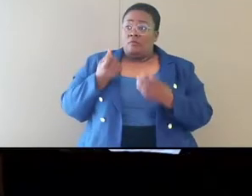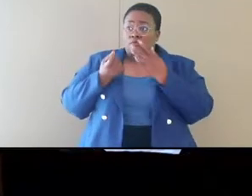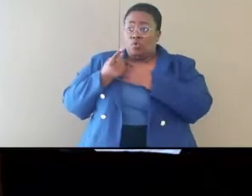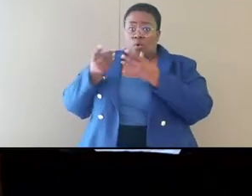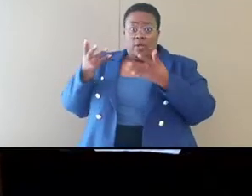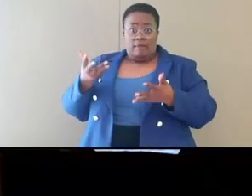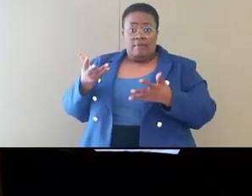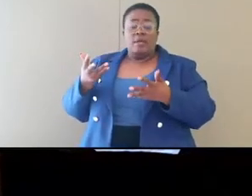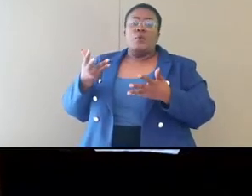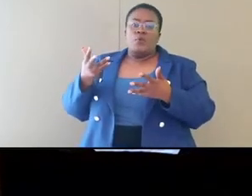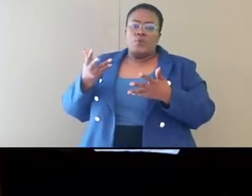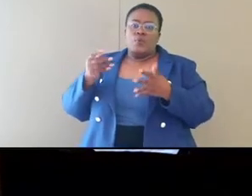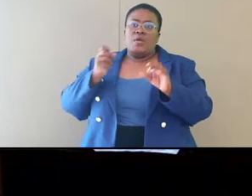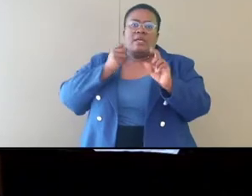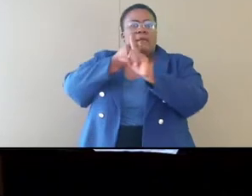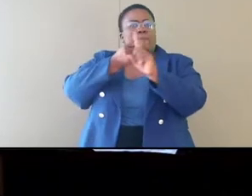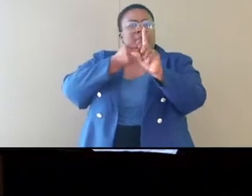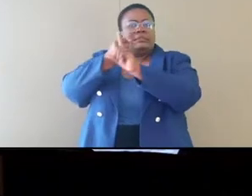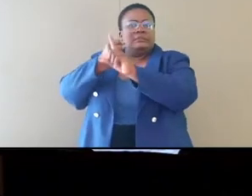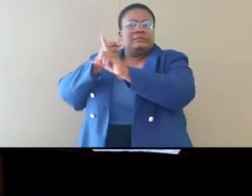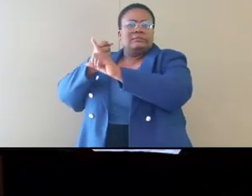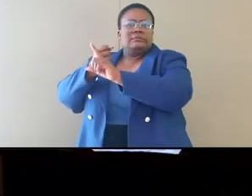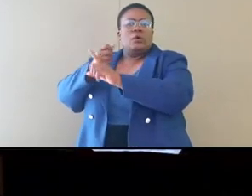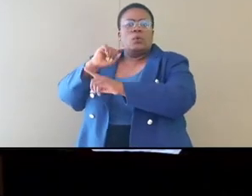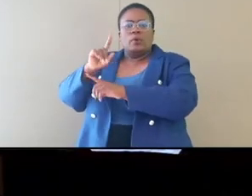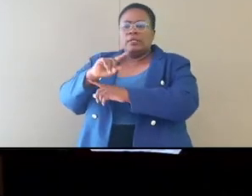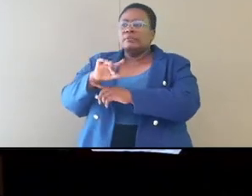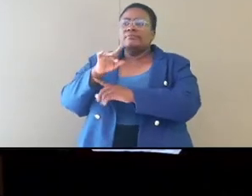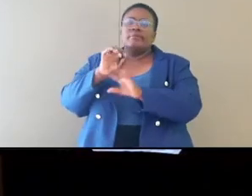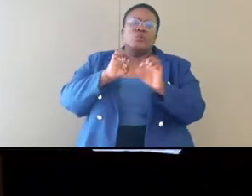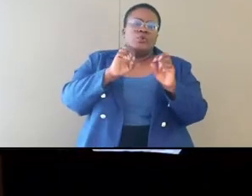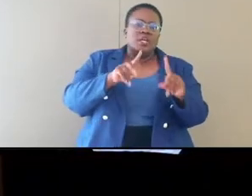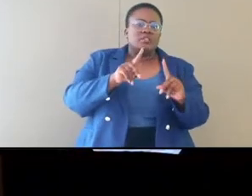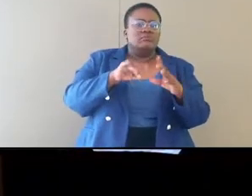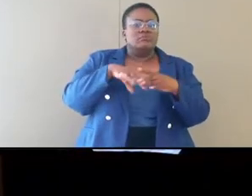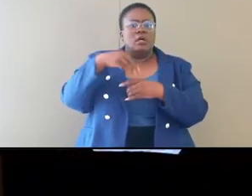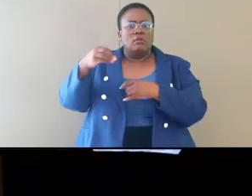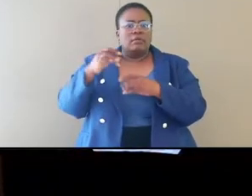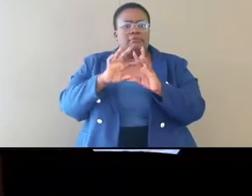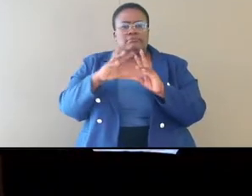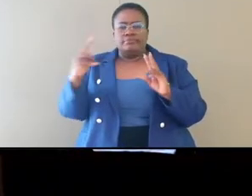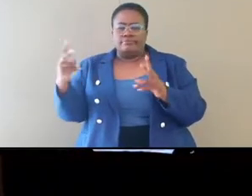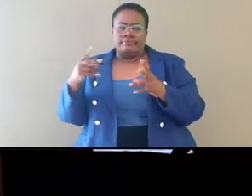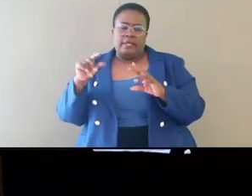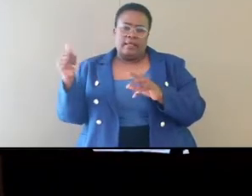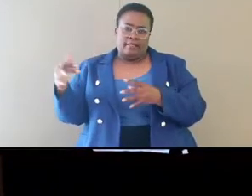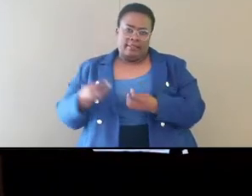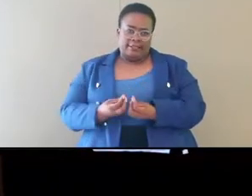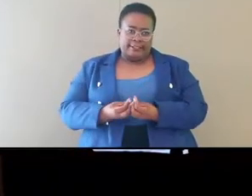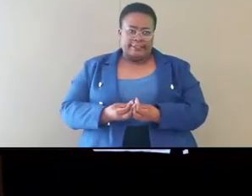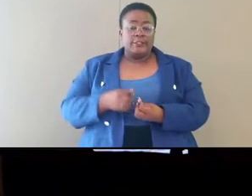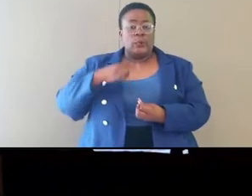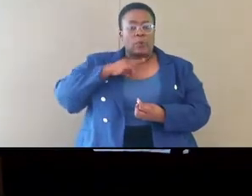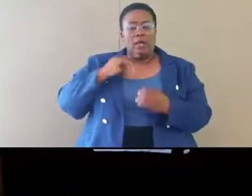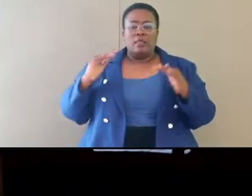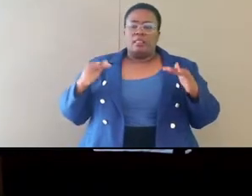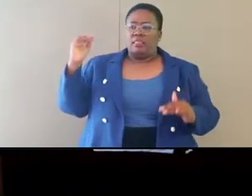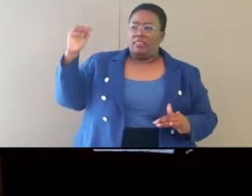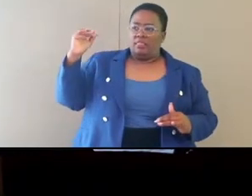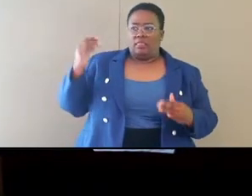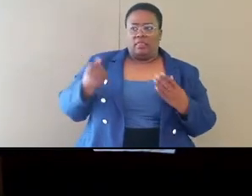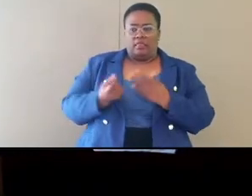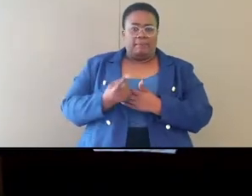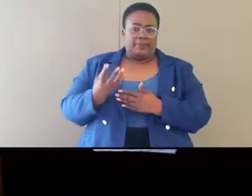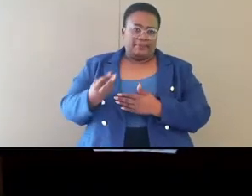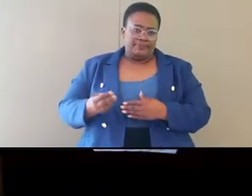implications for educational outcomes and long-term health outcomes. So this is because of our inequality and